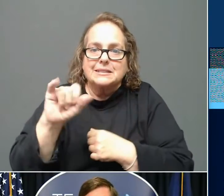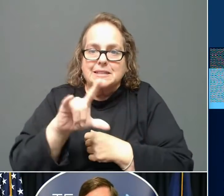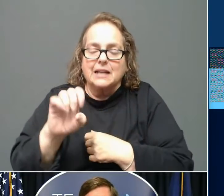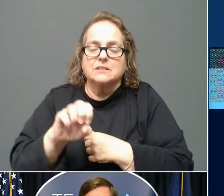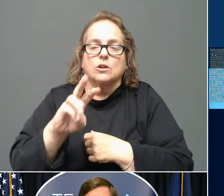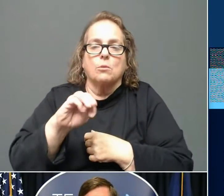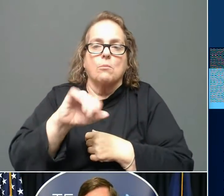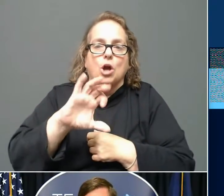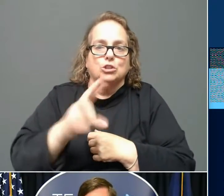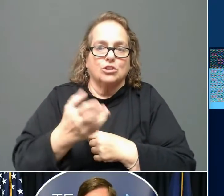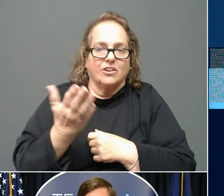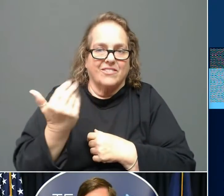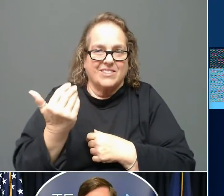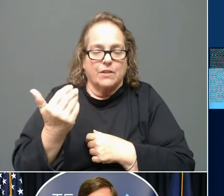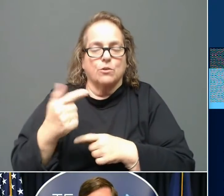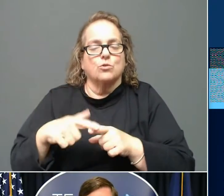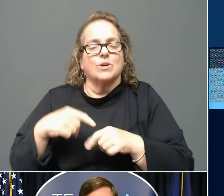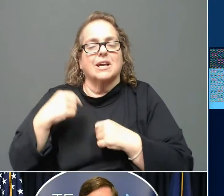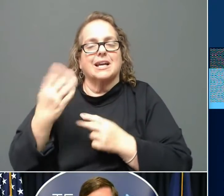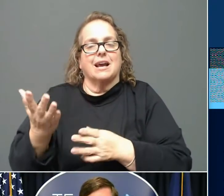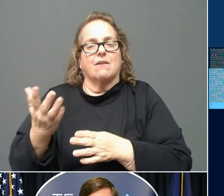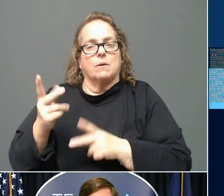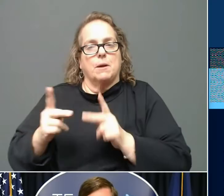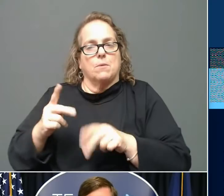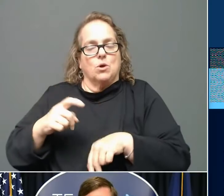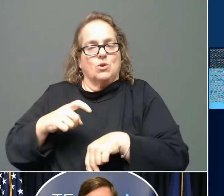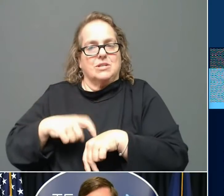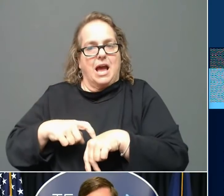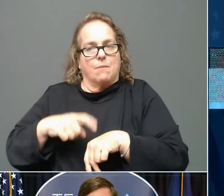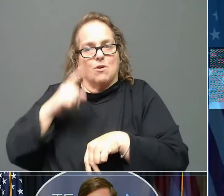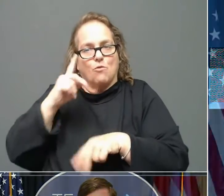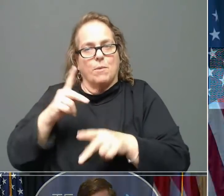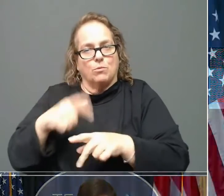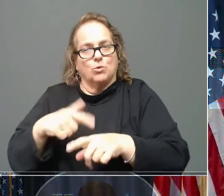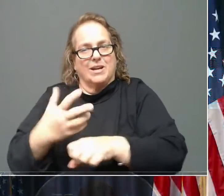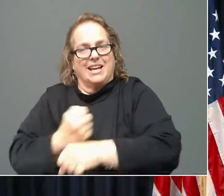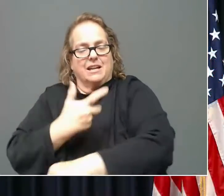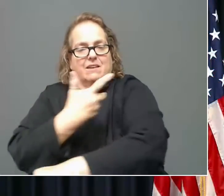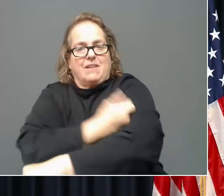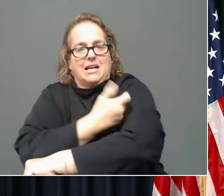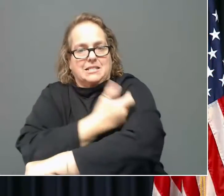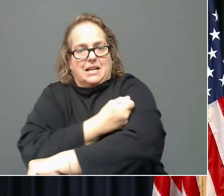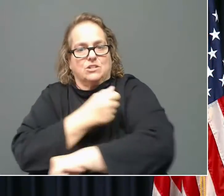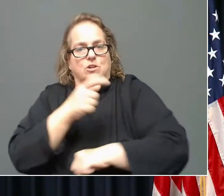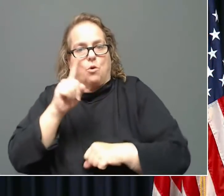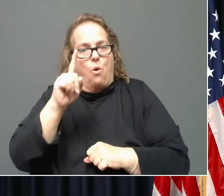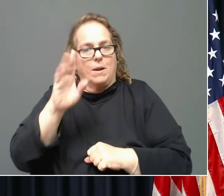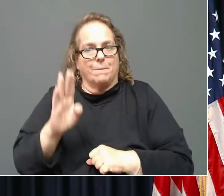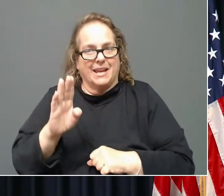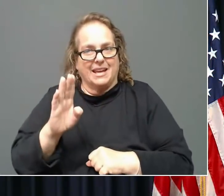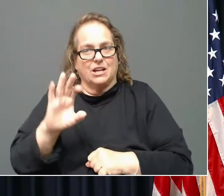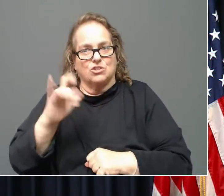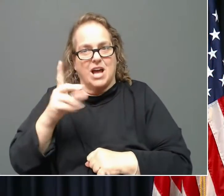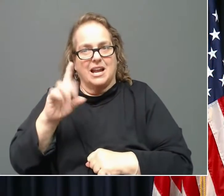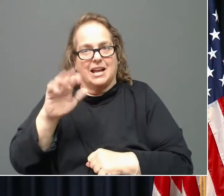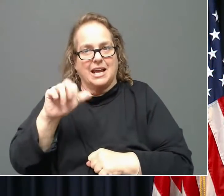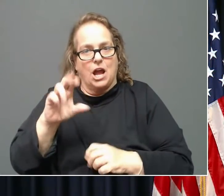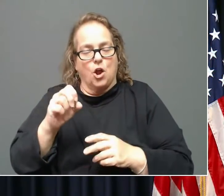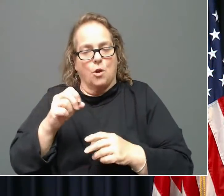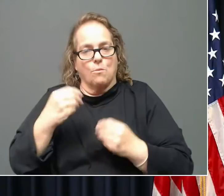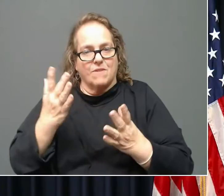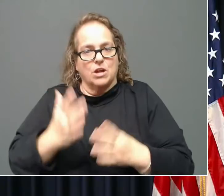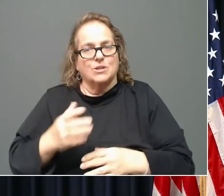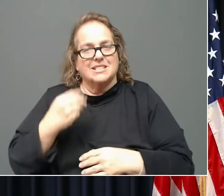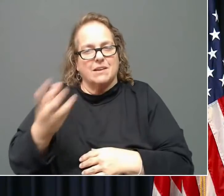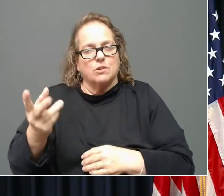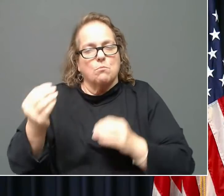for those individuals to get vaccinated. They were open to 1B, and we want to give just a couple more weeks to try to get as